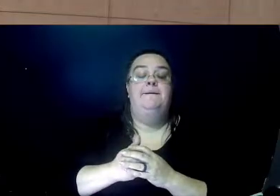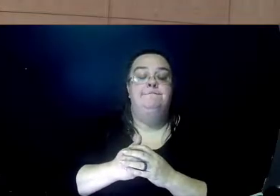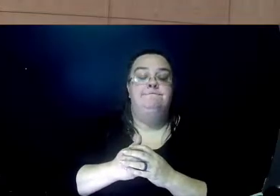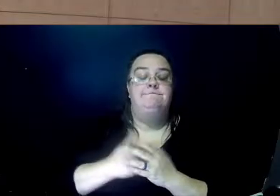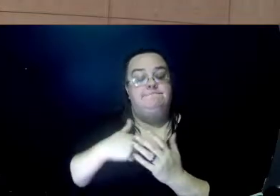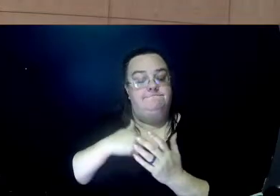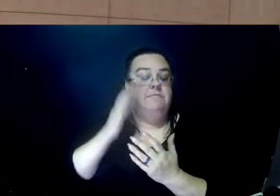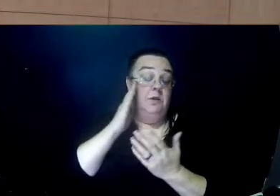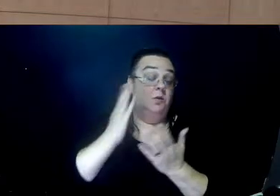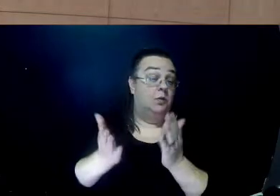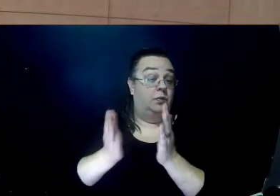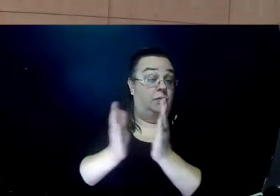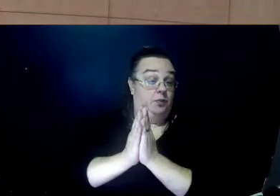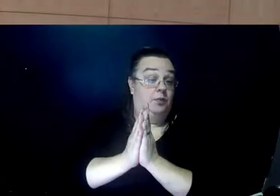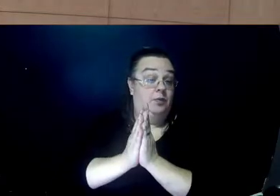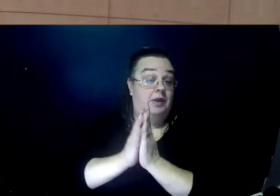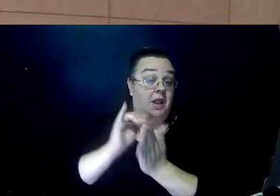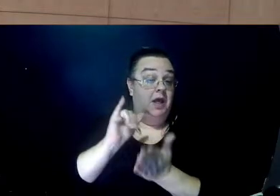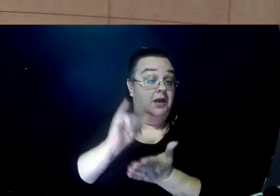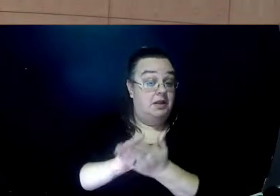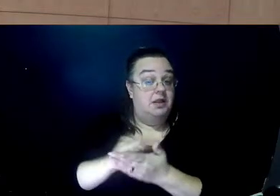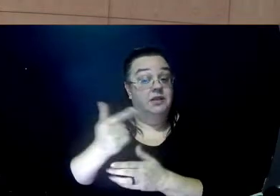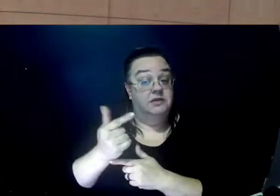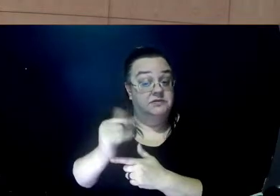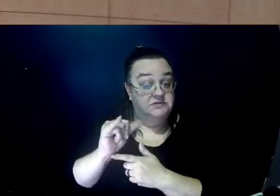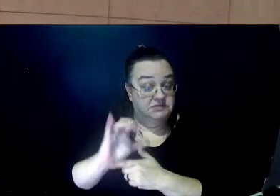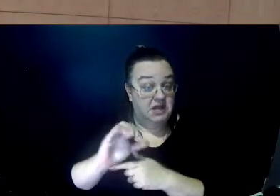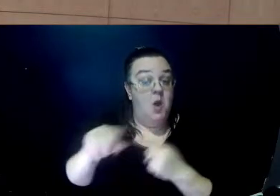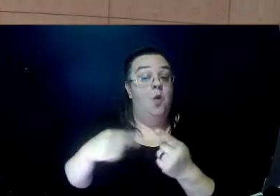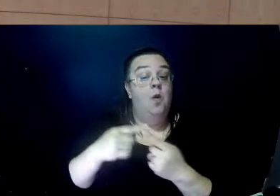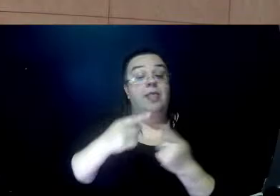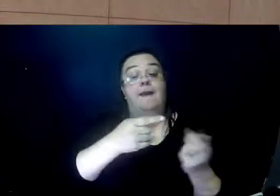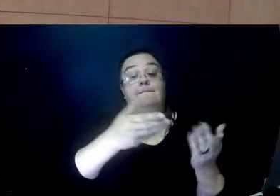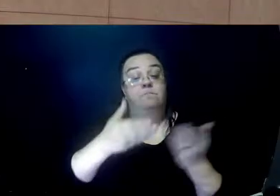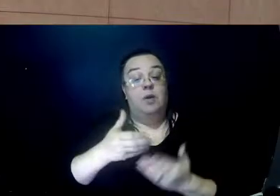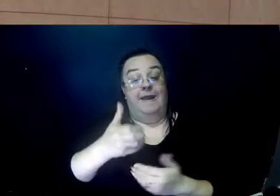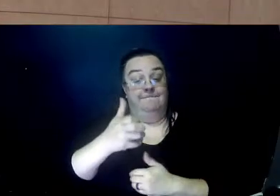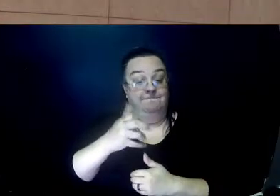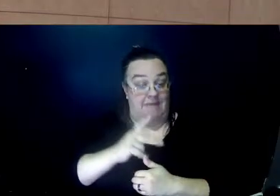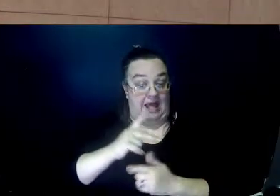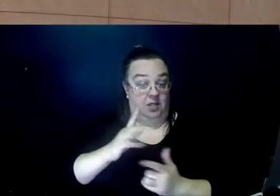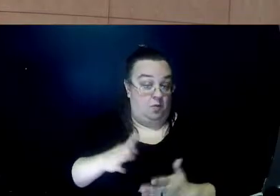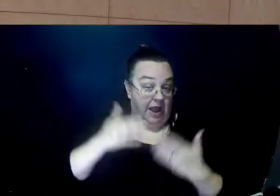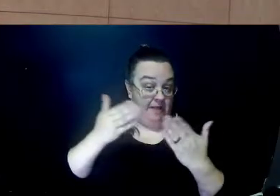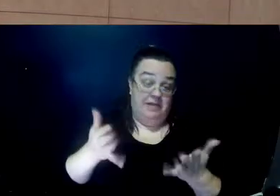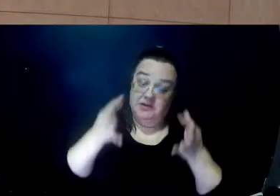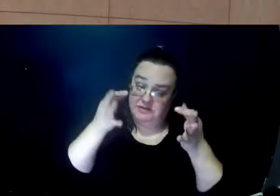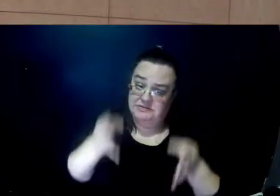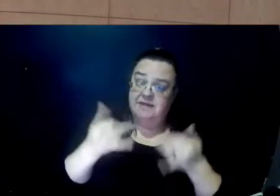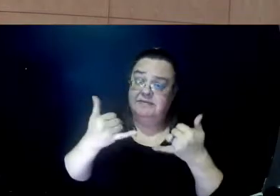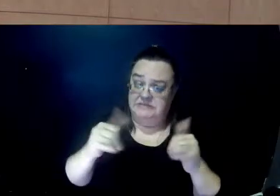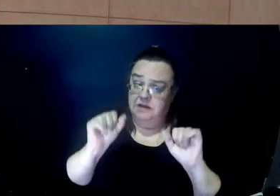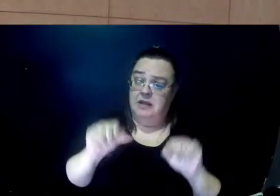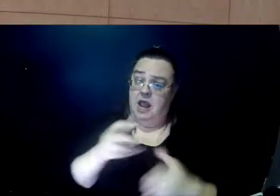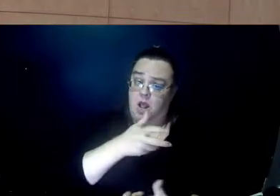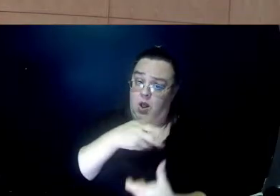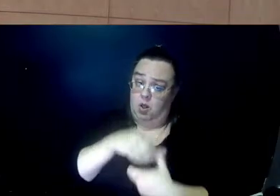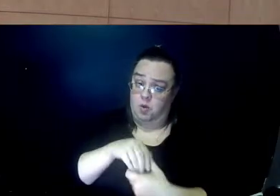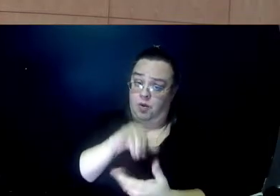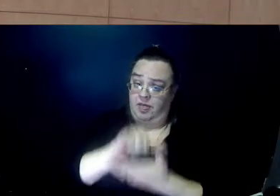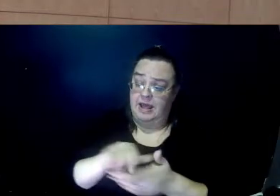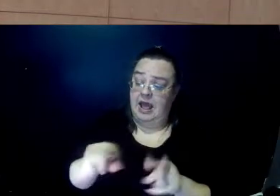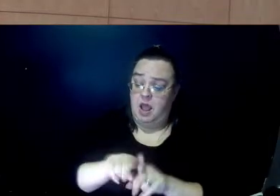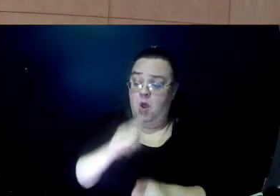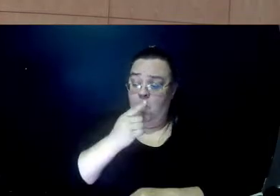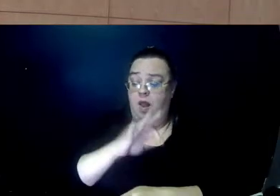I would ask that the GIC, when they bring back the recommendations, it can definitely still include this as one of the